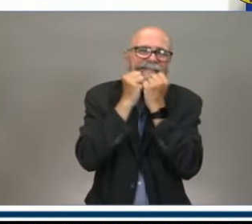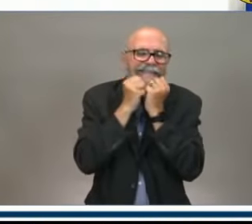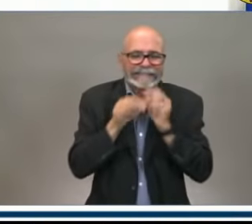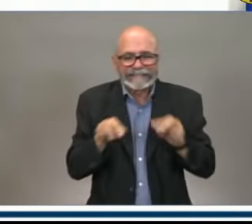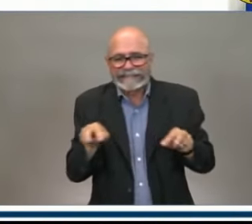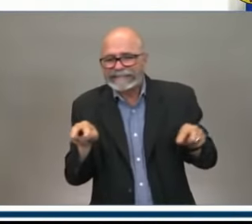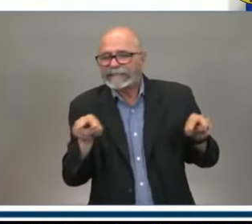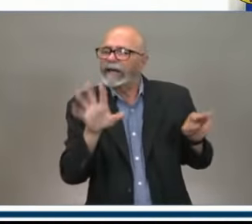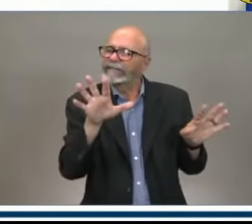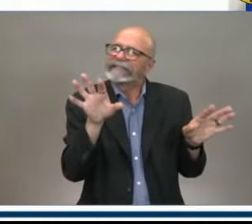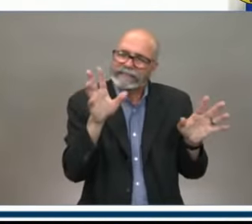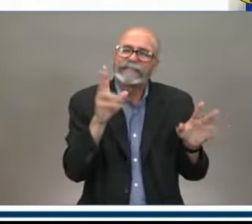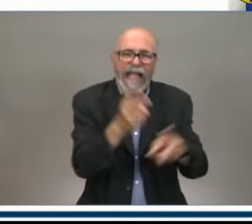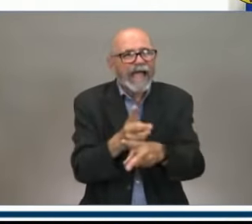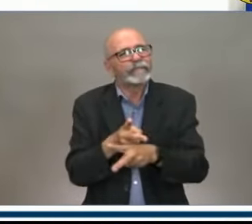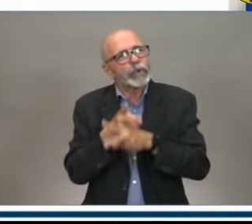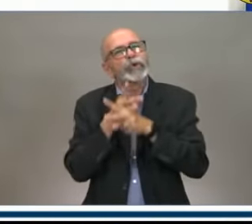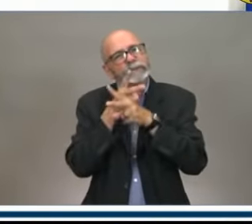Chronicle Herald. Go ahead, Stuart.